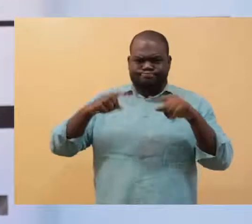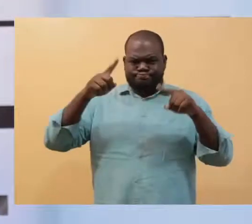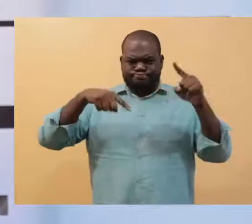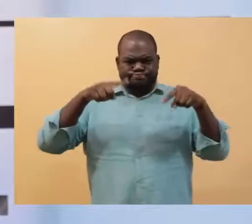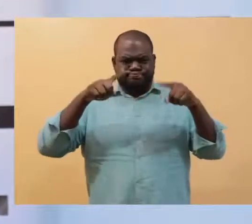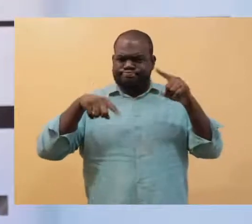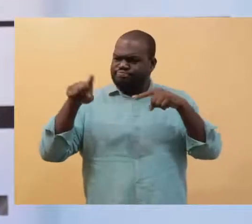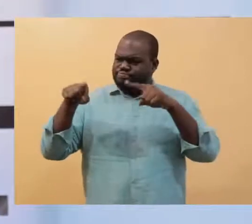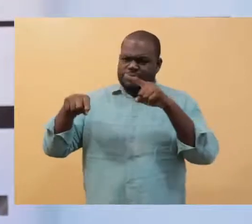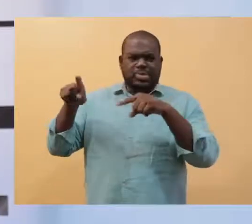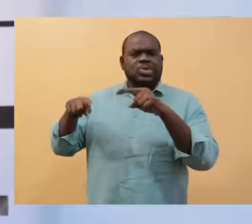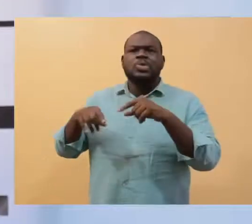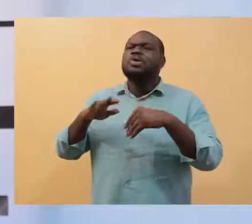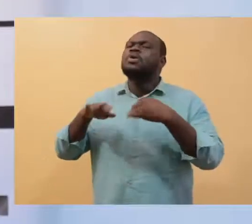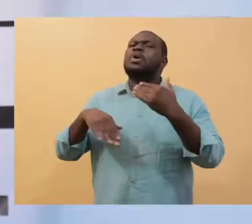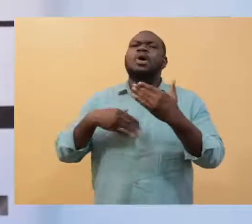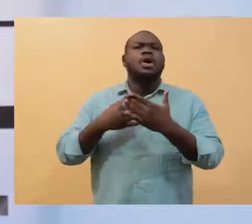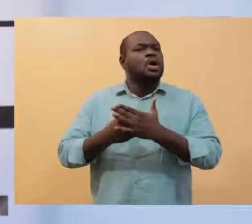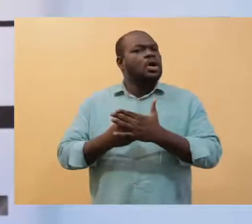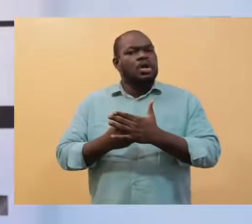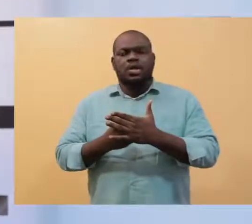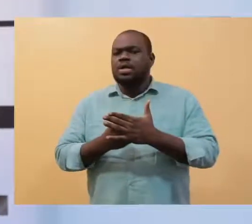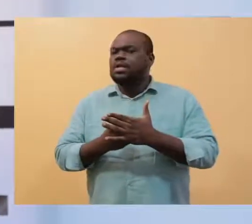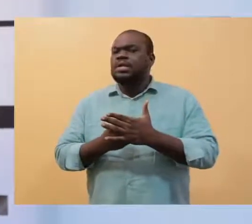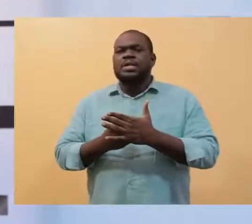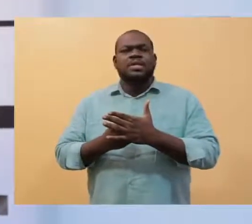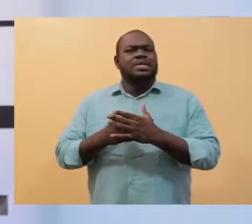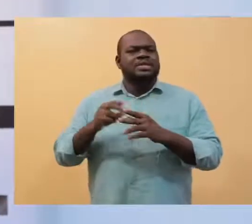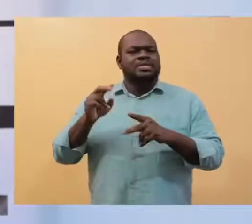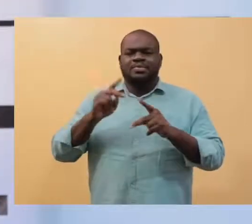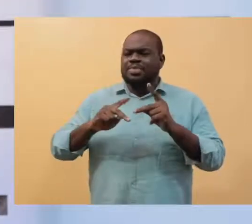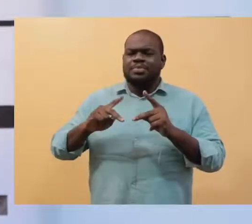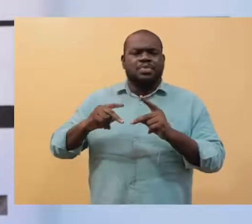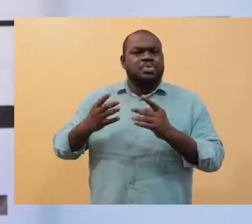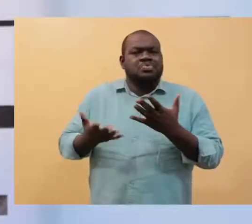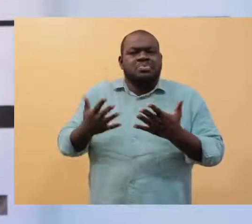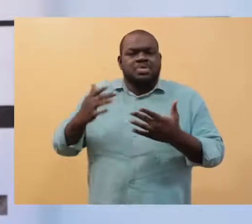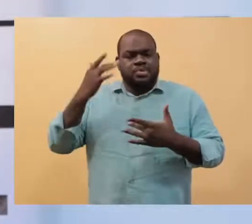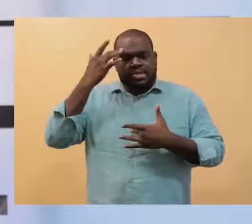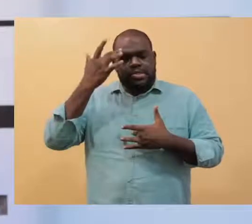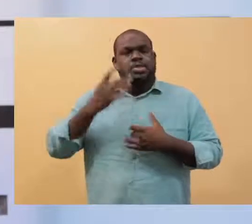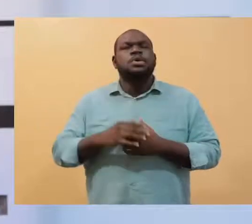testing for suspected cases, and treat the positive cases.